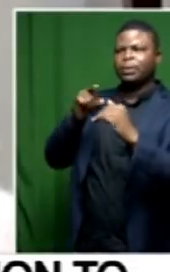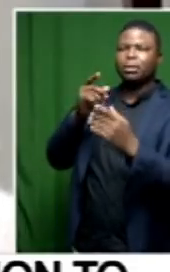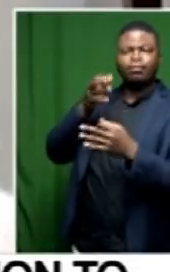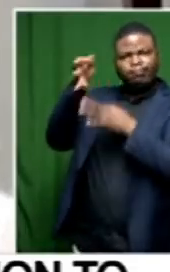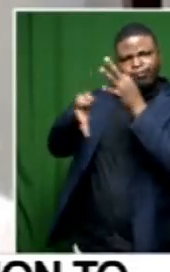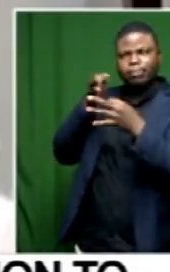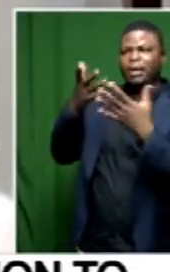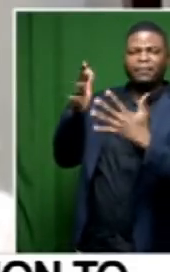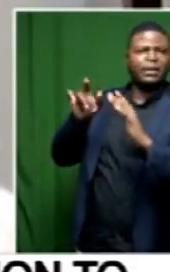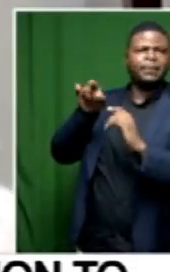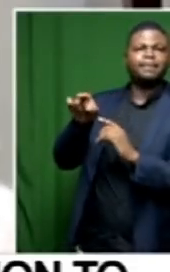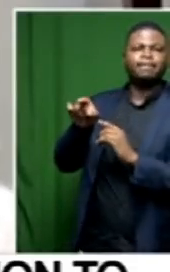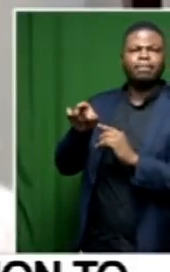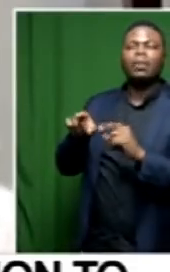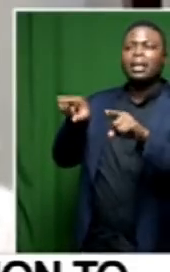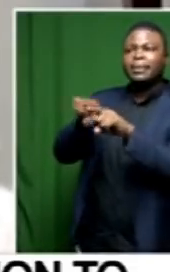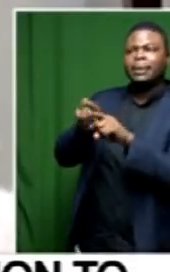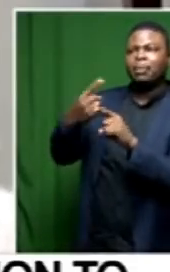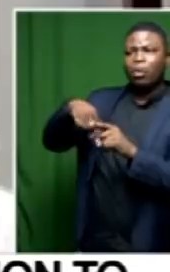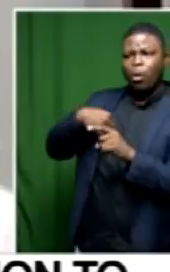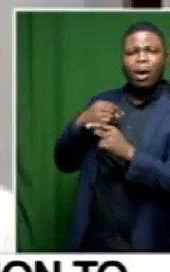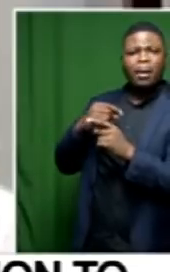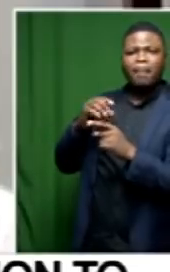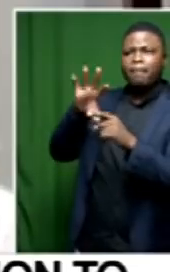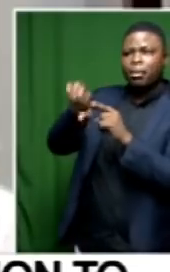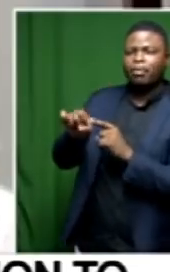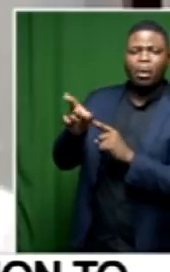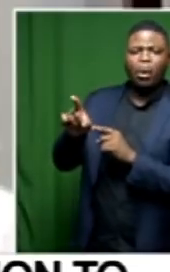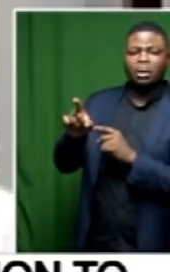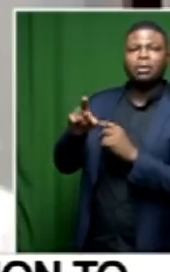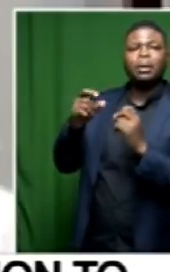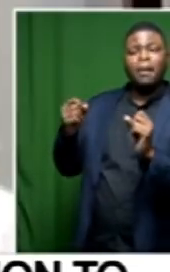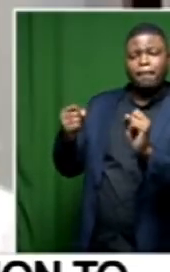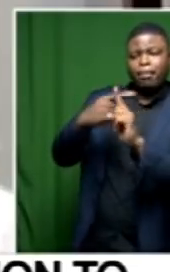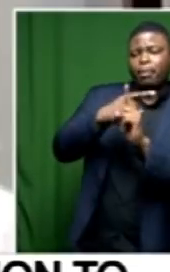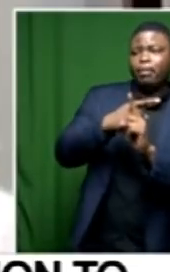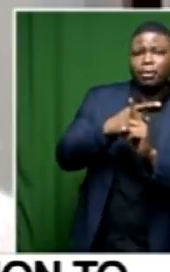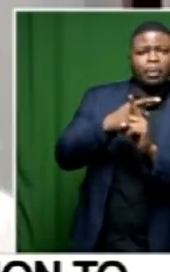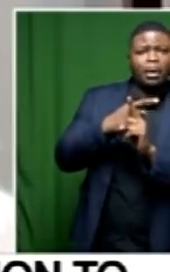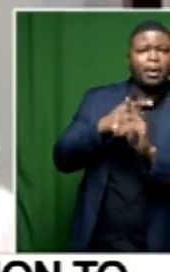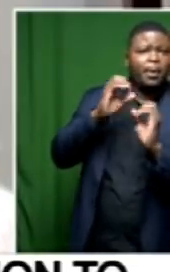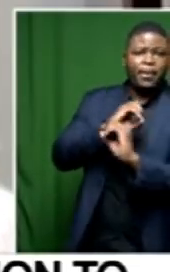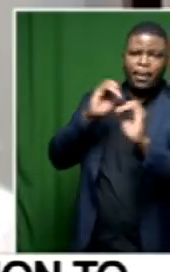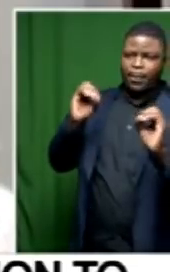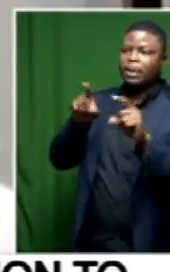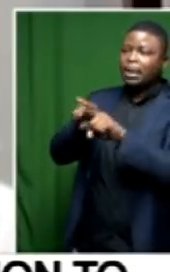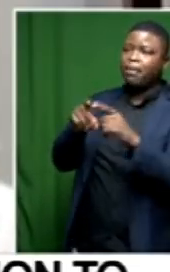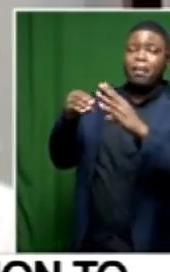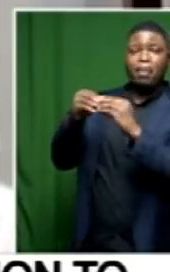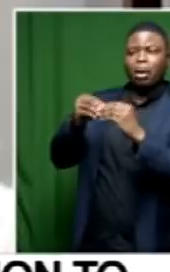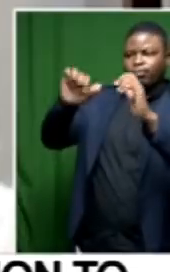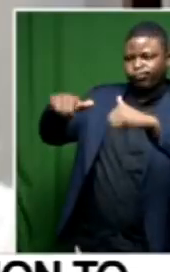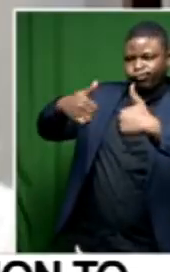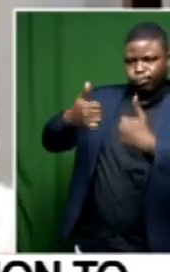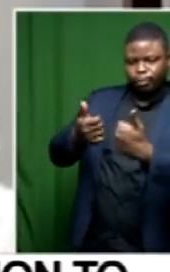found in other instances that there has not been a breach, and we've communicated these to those members.